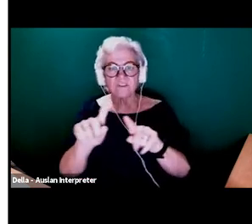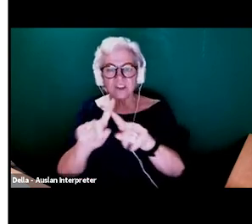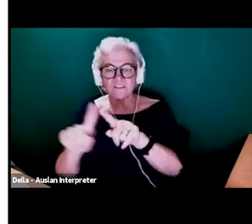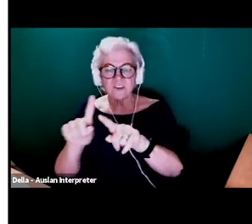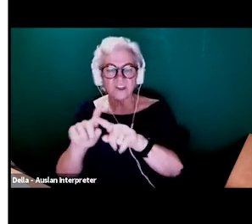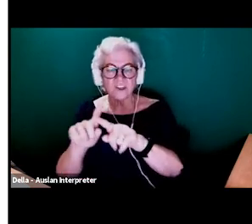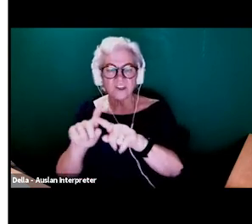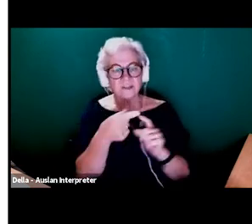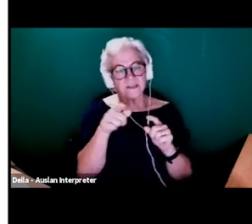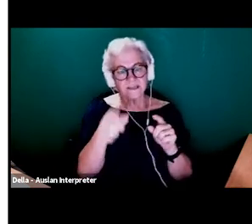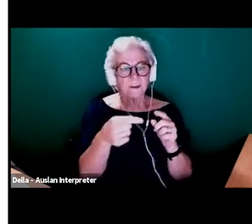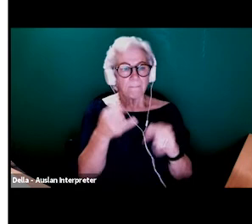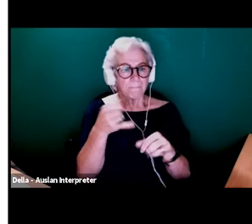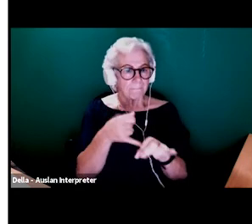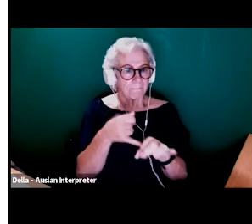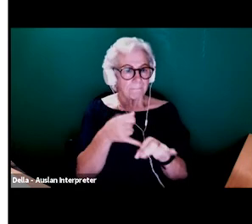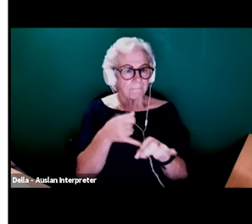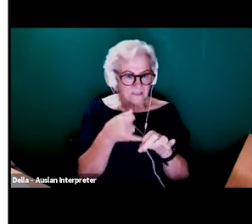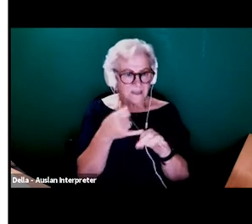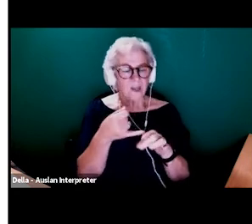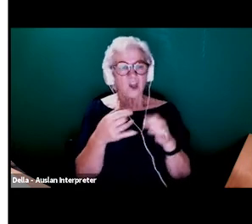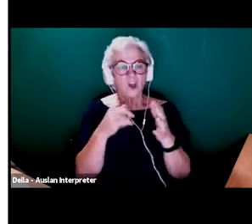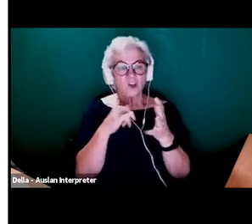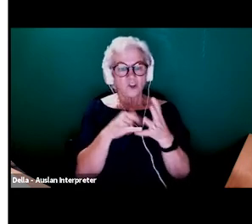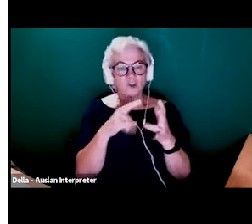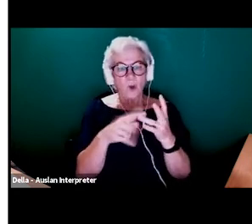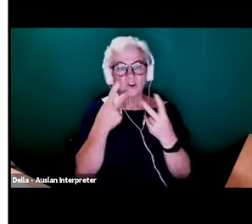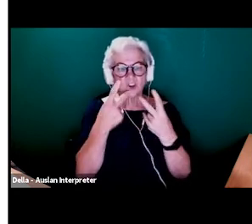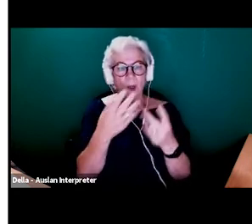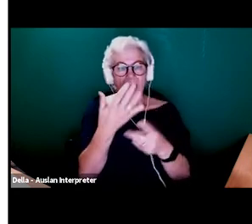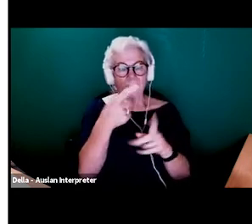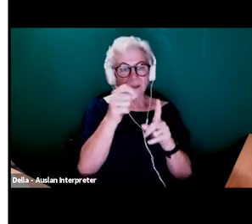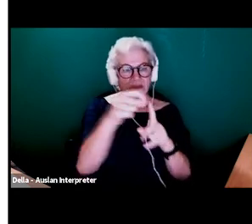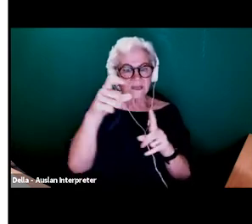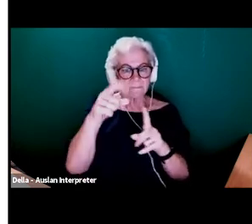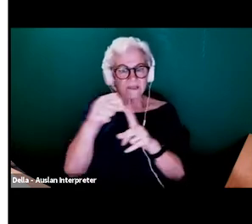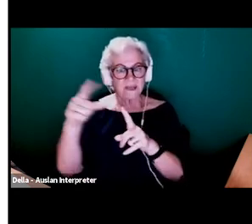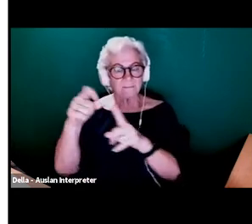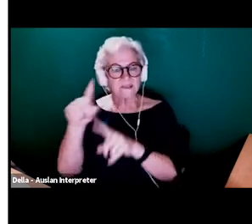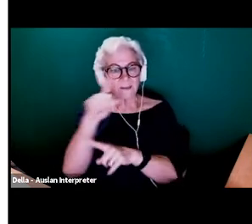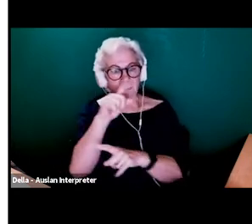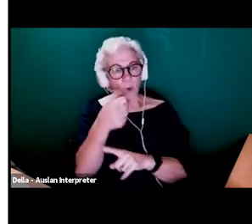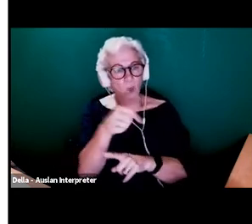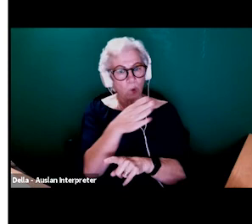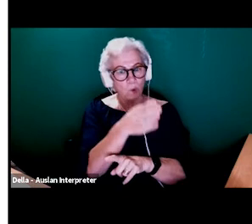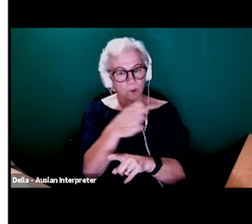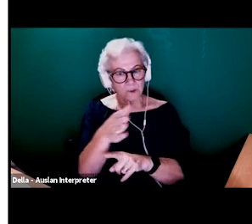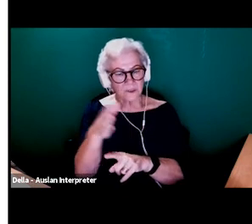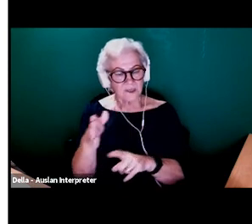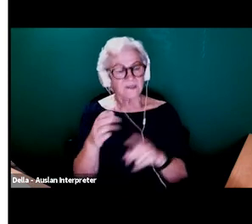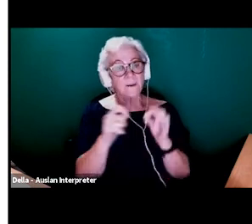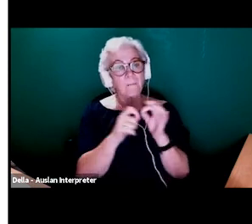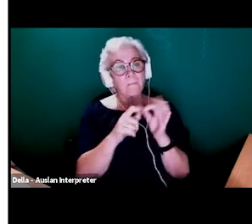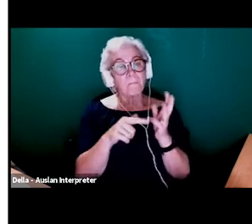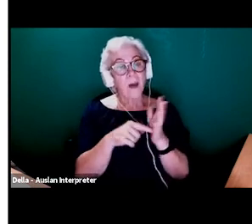Oxycodone was initiated by 16% of the cohort and tramadol 11%. Overall, less than a third of the cohort